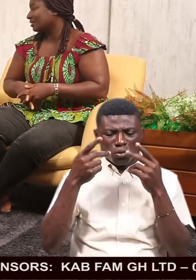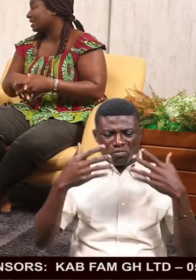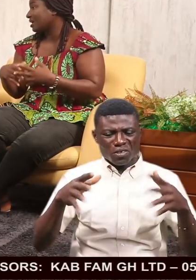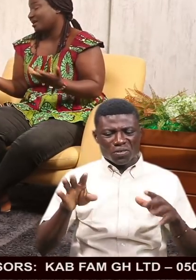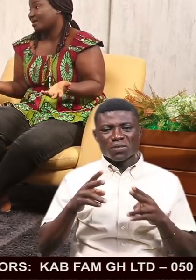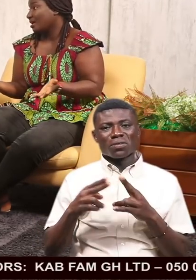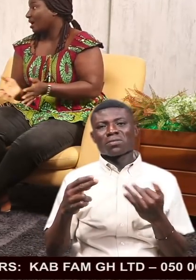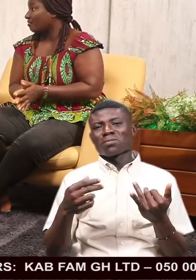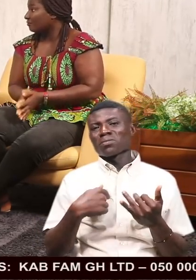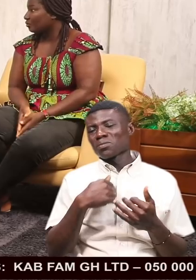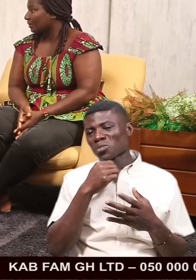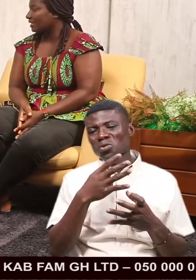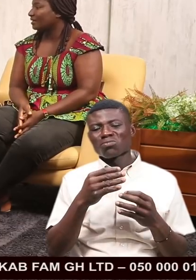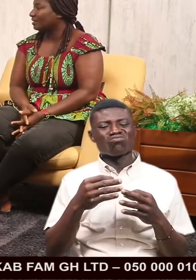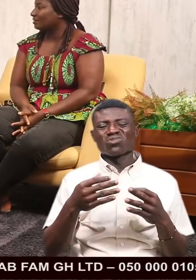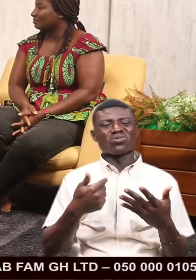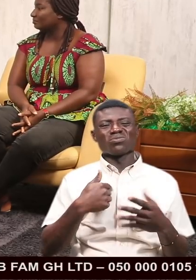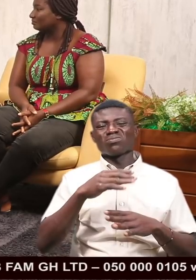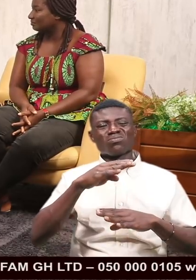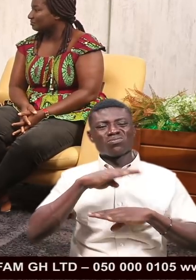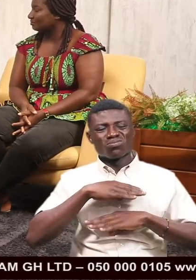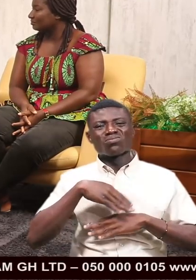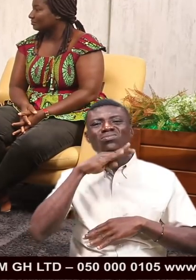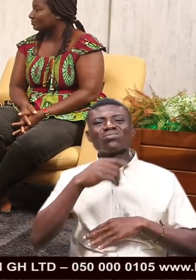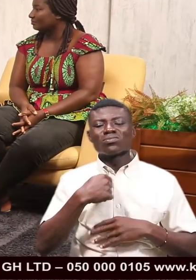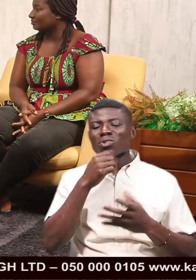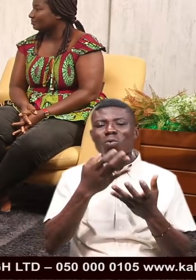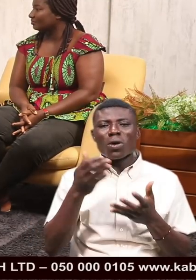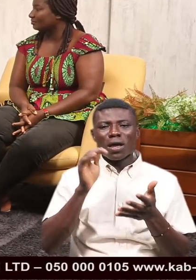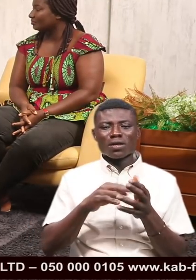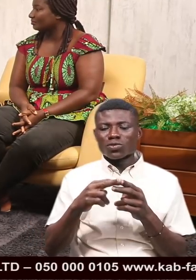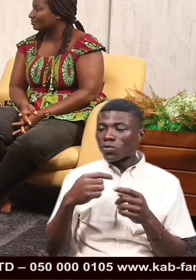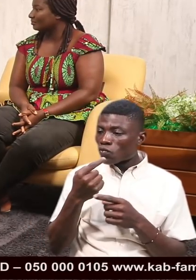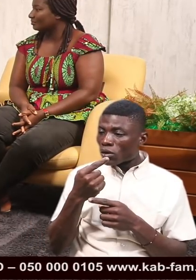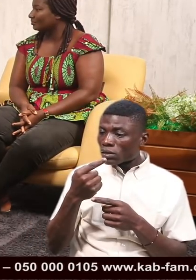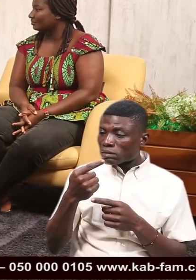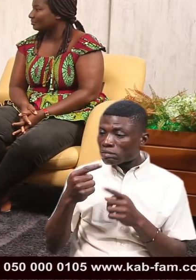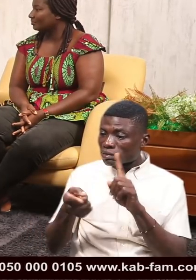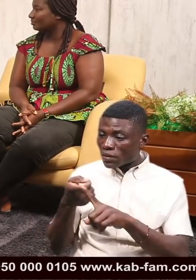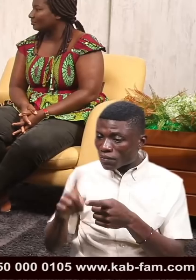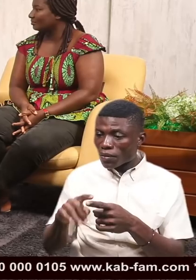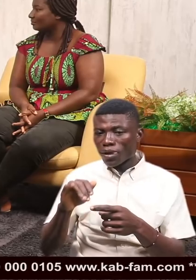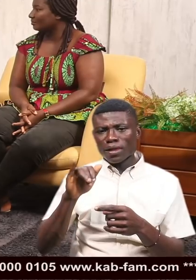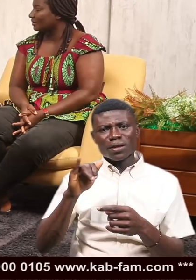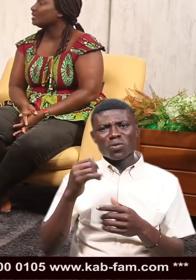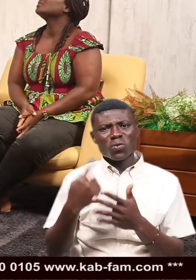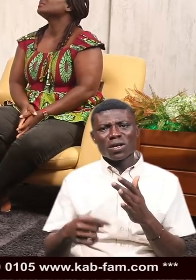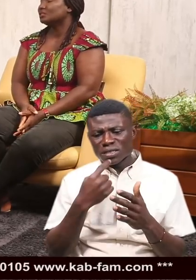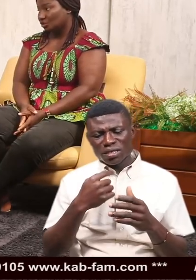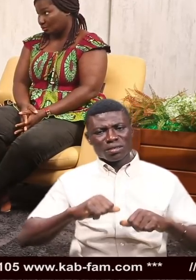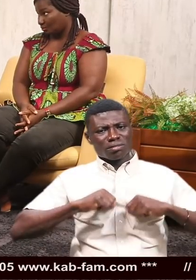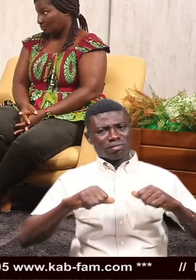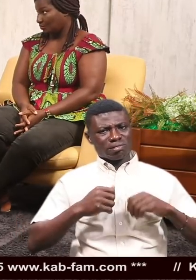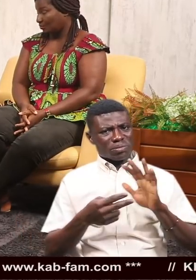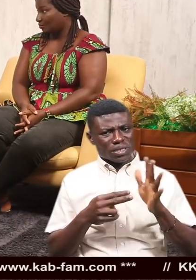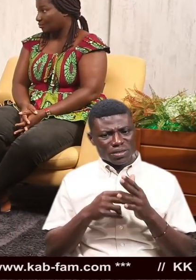every intern and not after me into catch and a down from the song marino I see not all deny my worry and